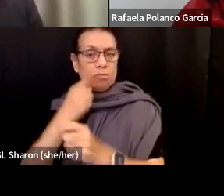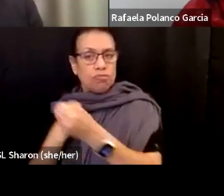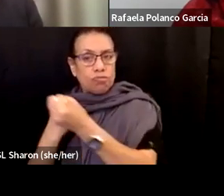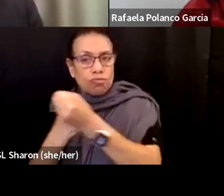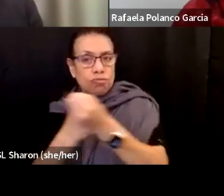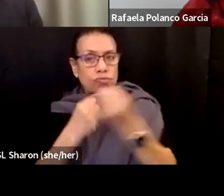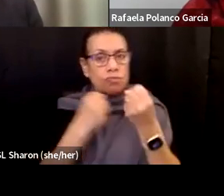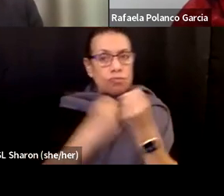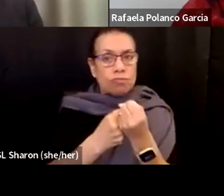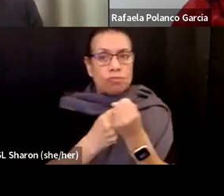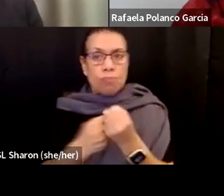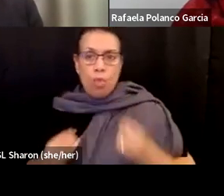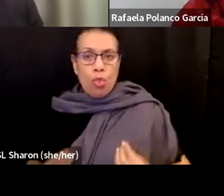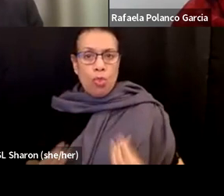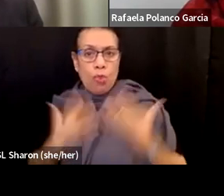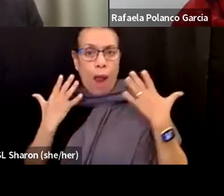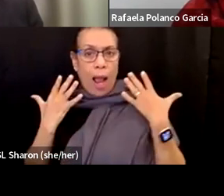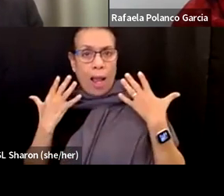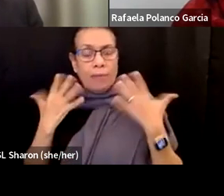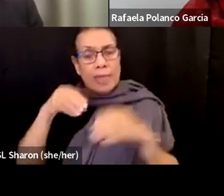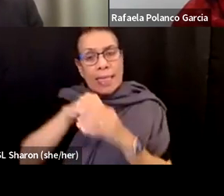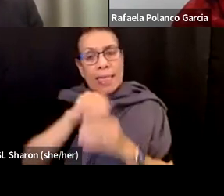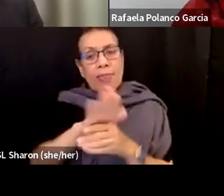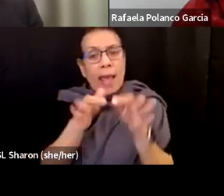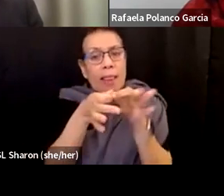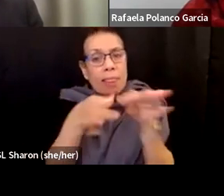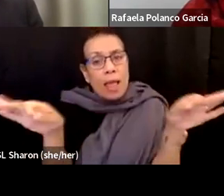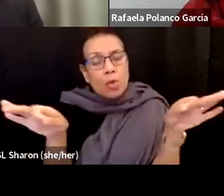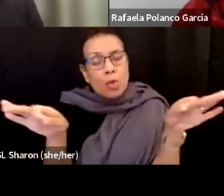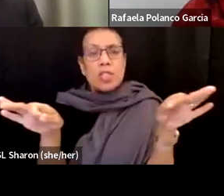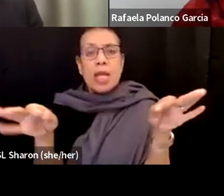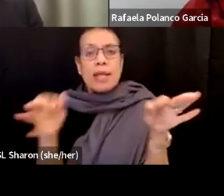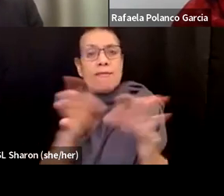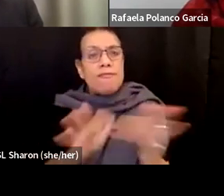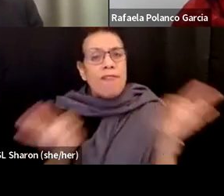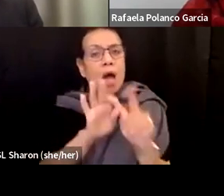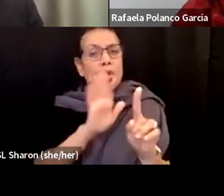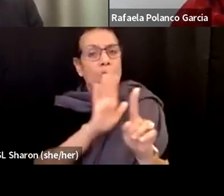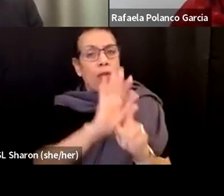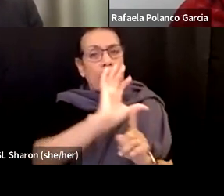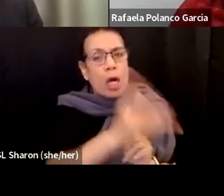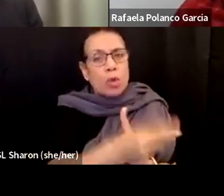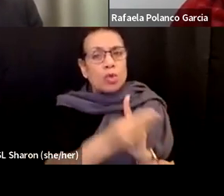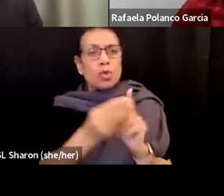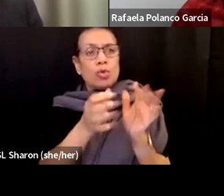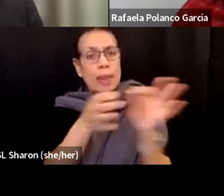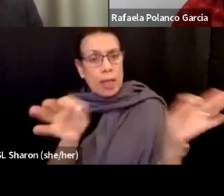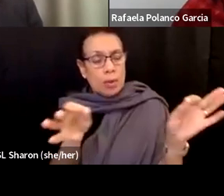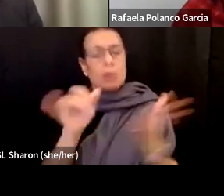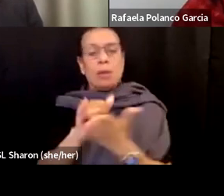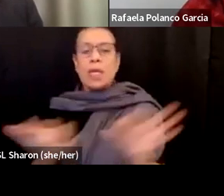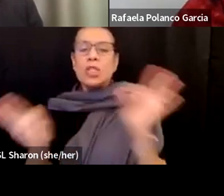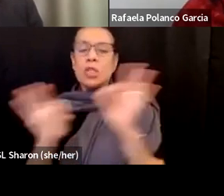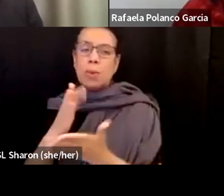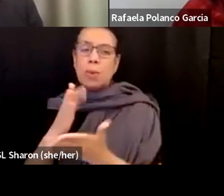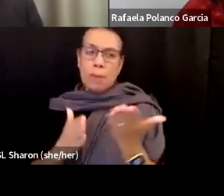thrive and where their cultures and their languages are valued and that's also a really important piece we've